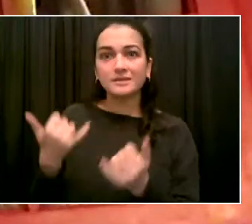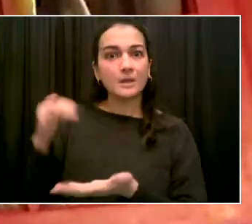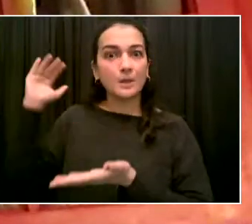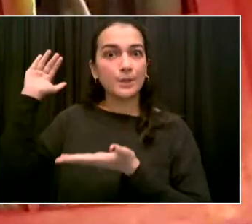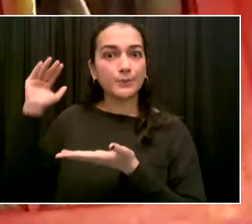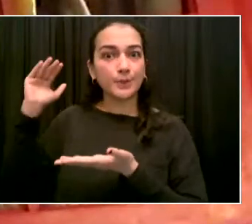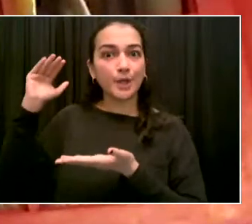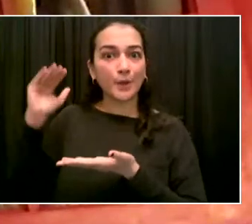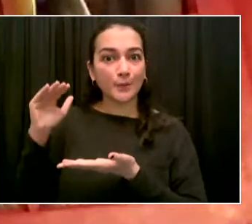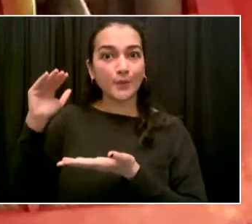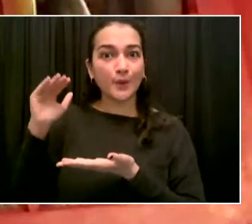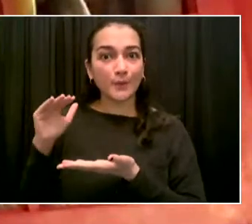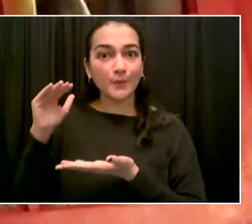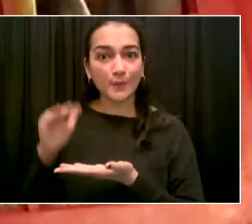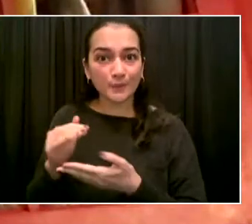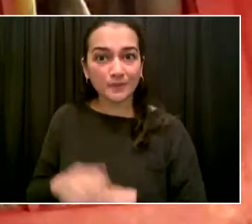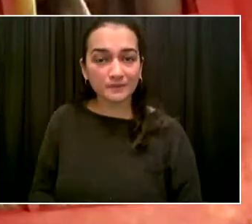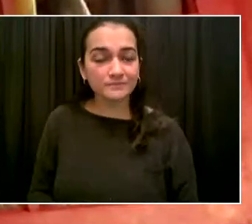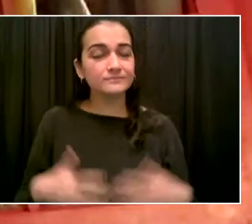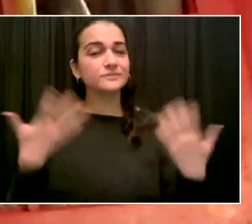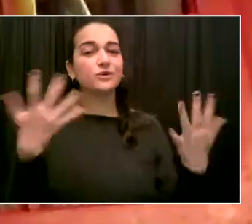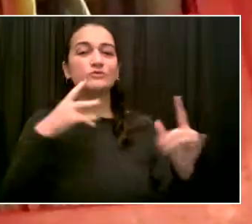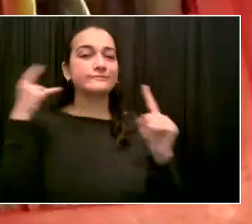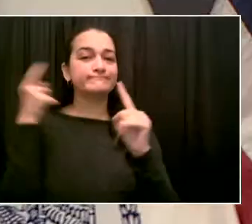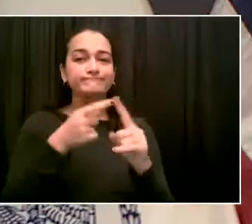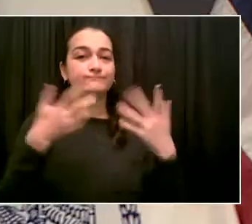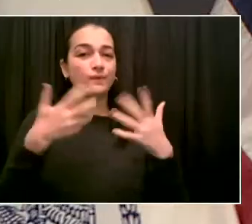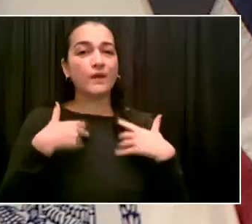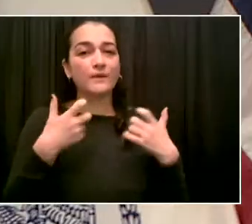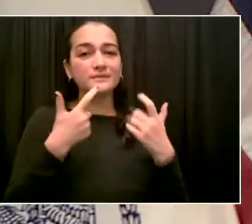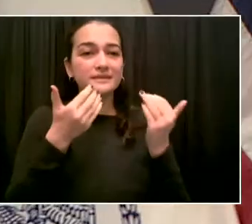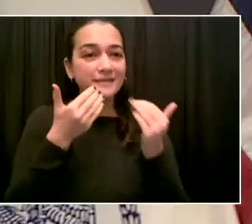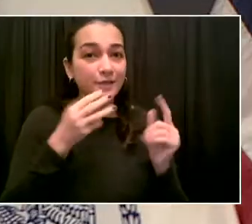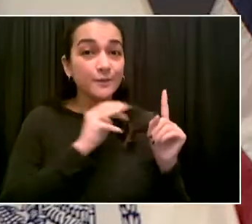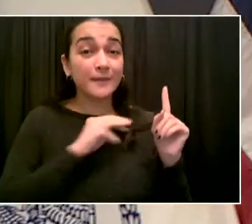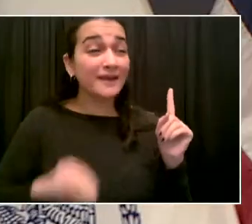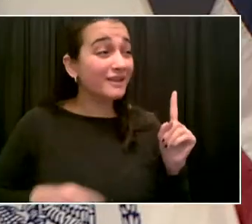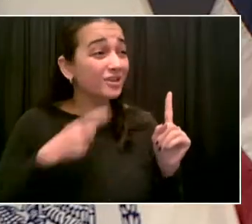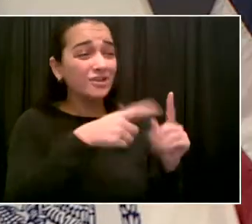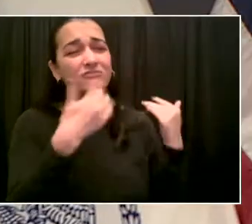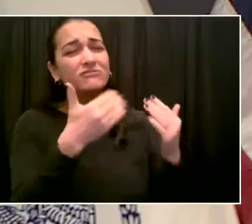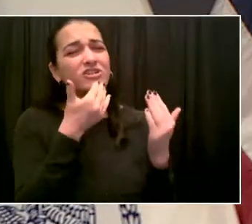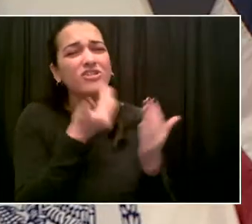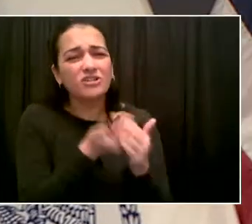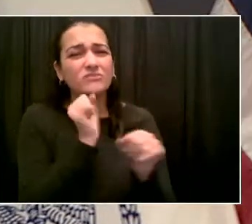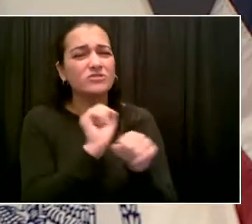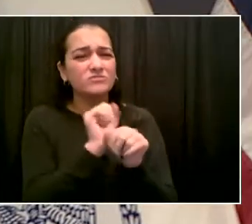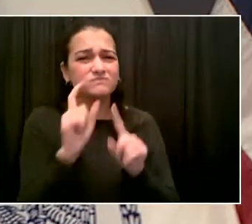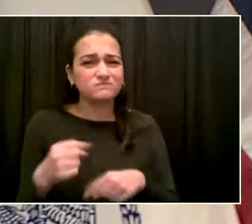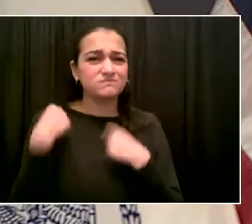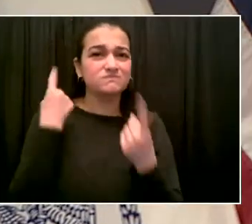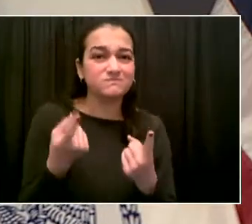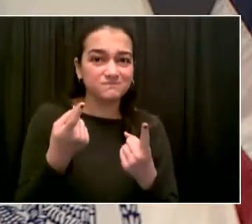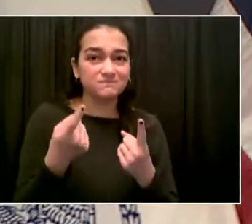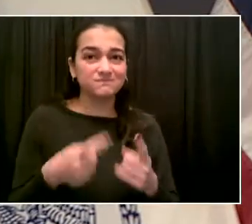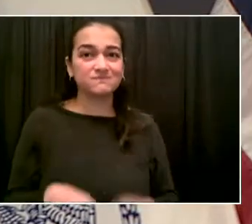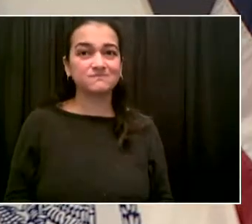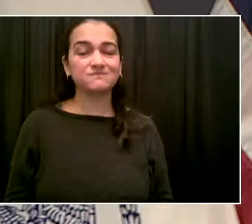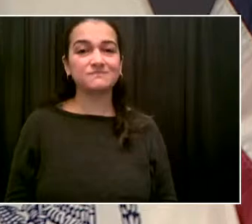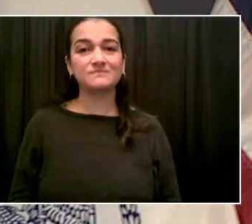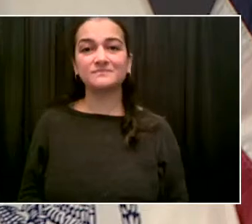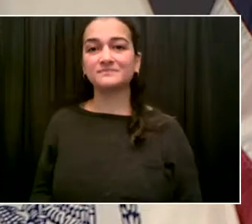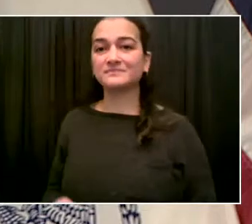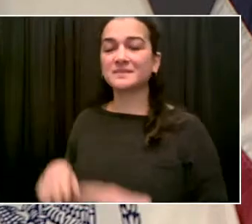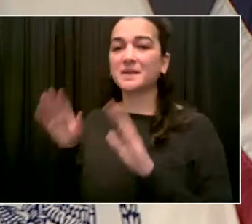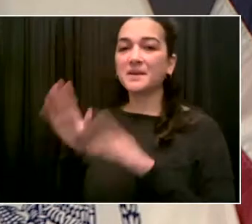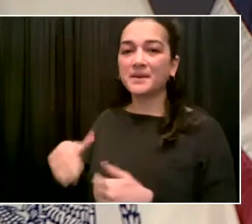these amazing efforts, Mr. Mayor. Thank you. Thank you so much, Council Member, and congratulations that your child will soon be one to